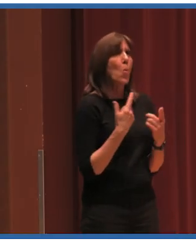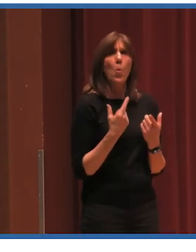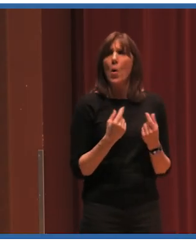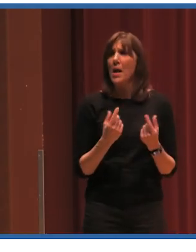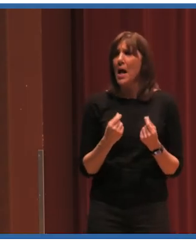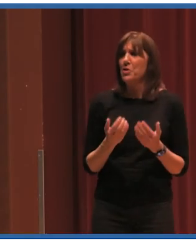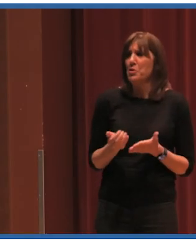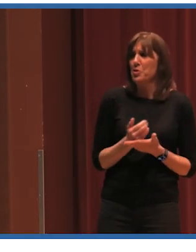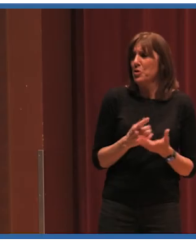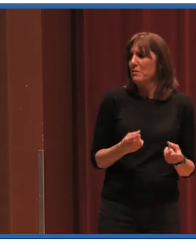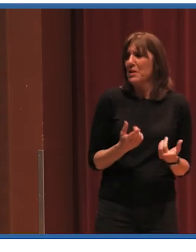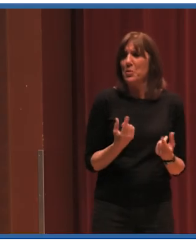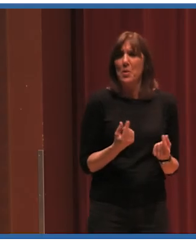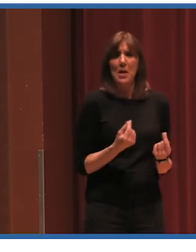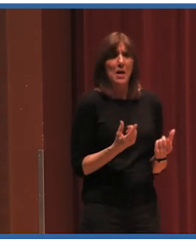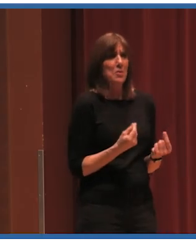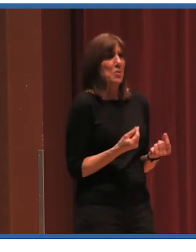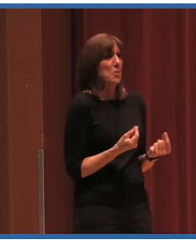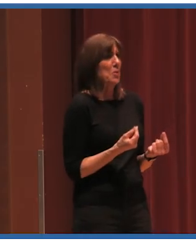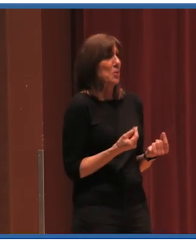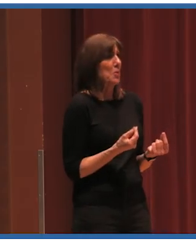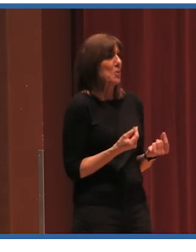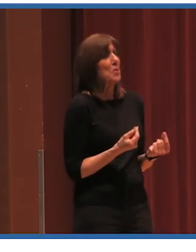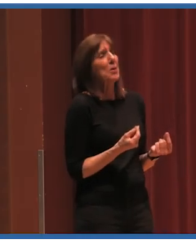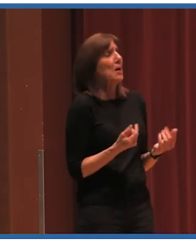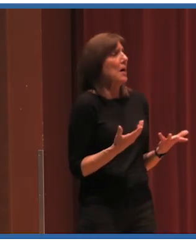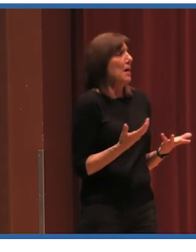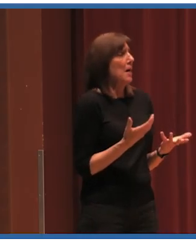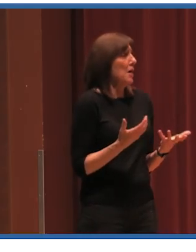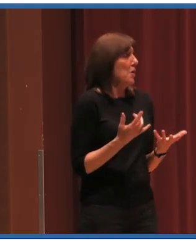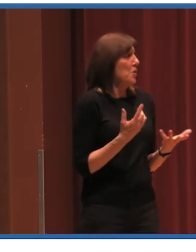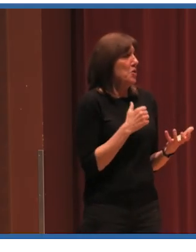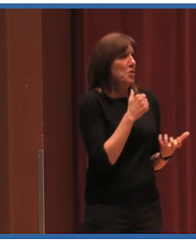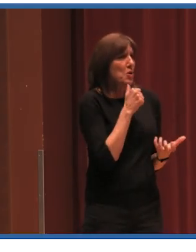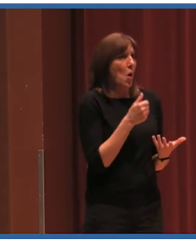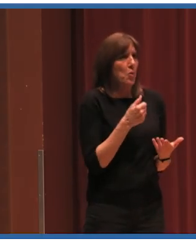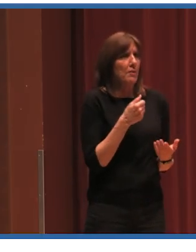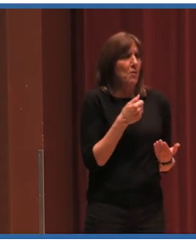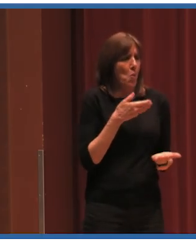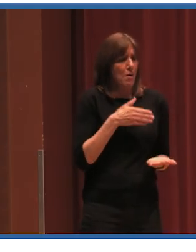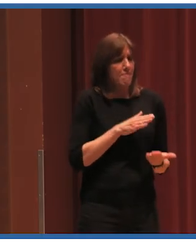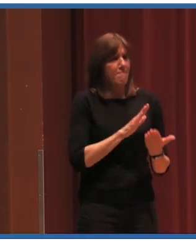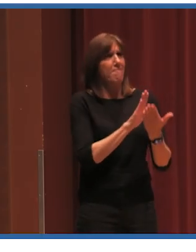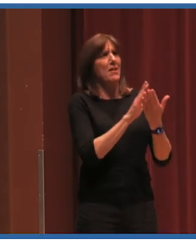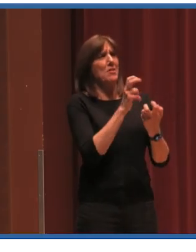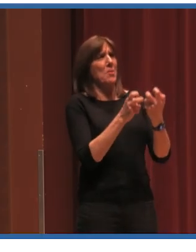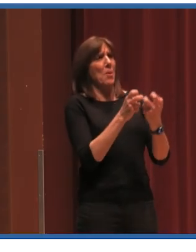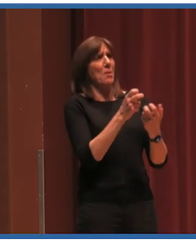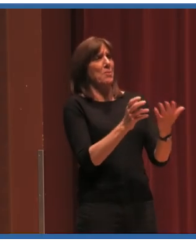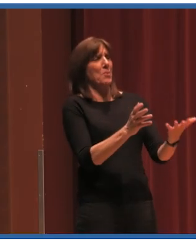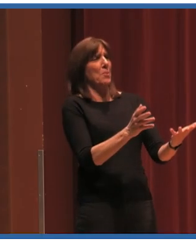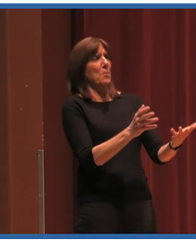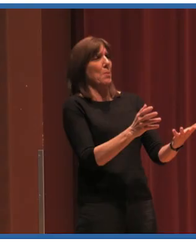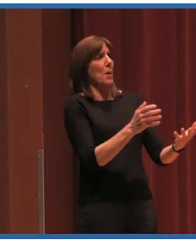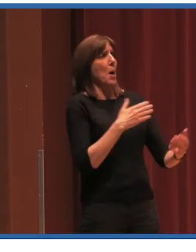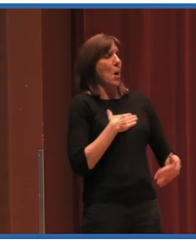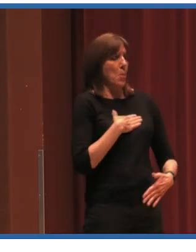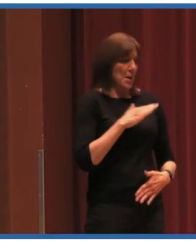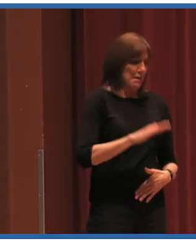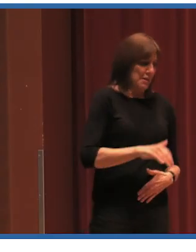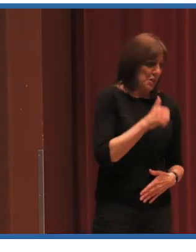this? So you keep secret about it or you don't even address it. I know coming up as a little girl, my mother would